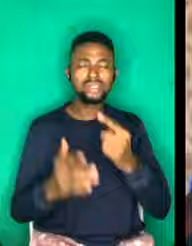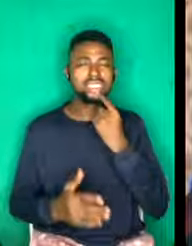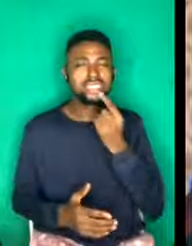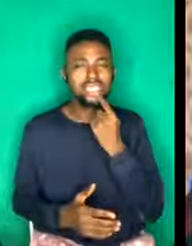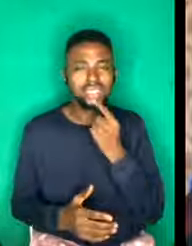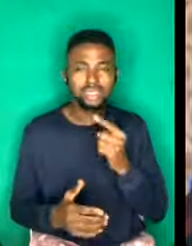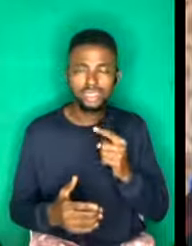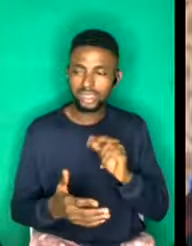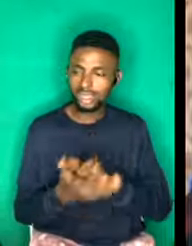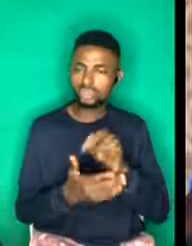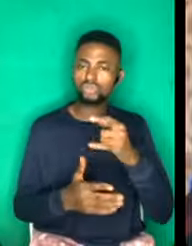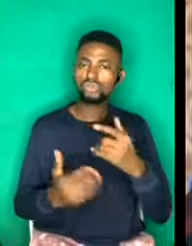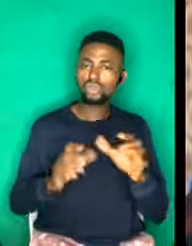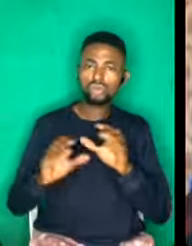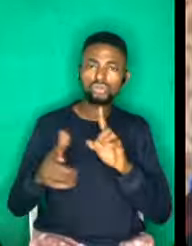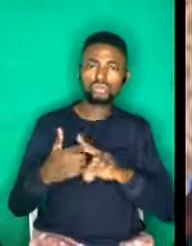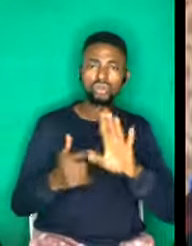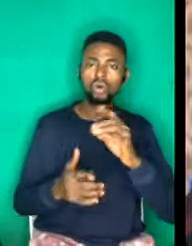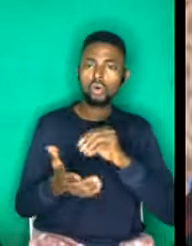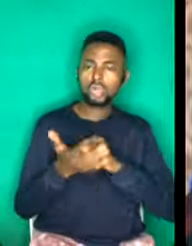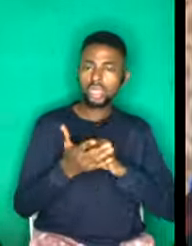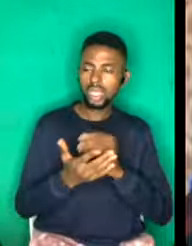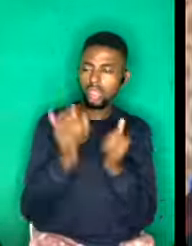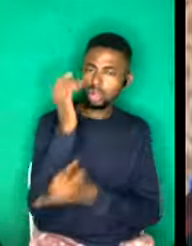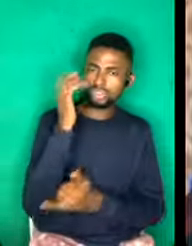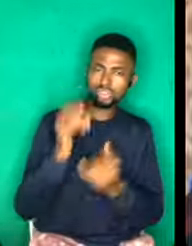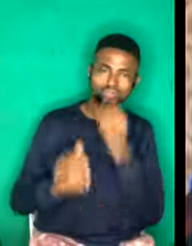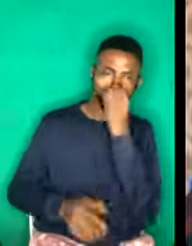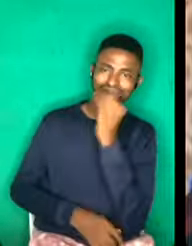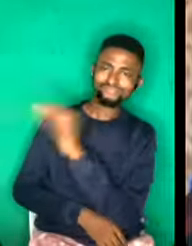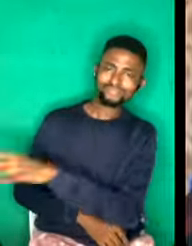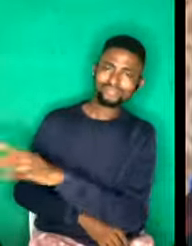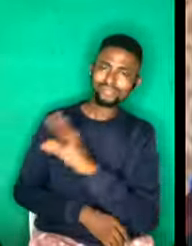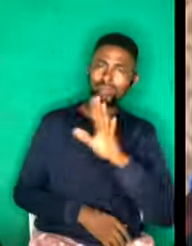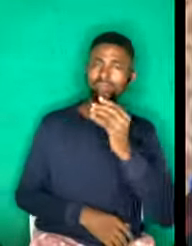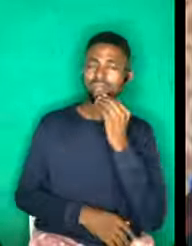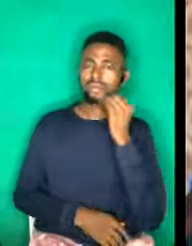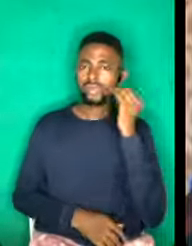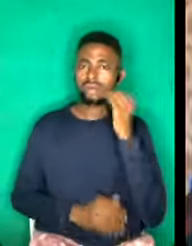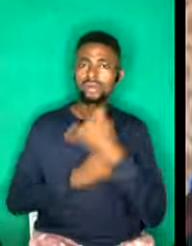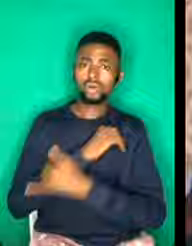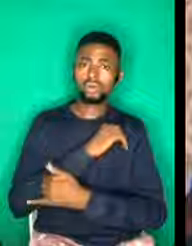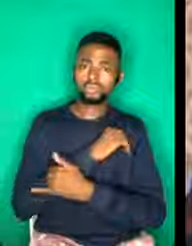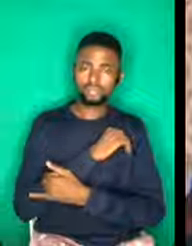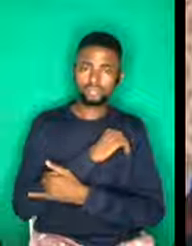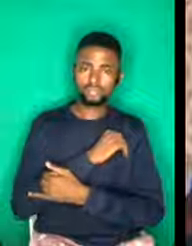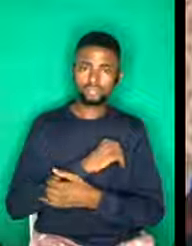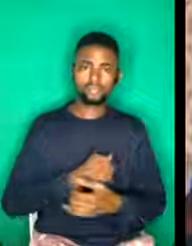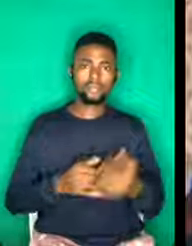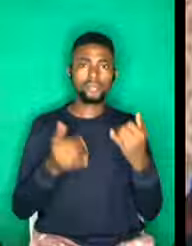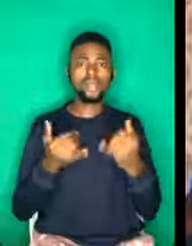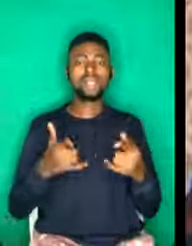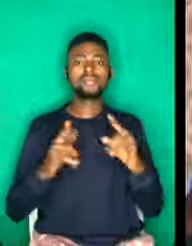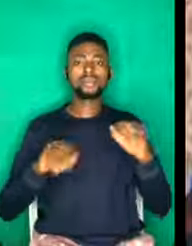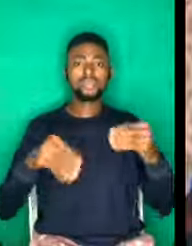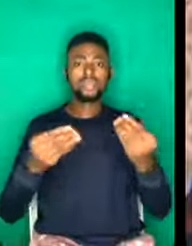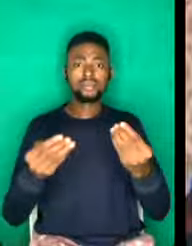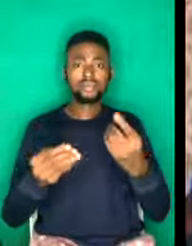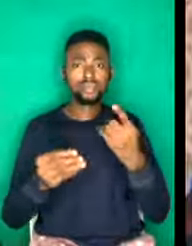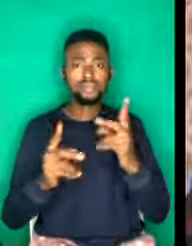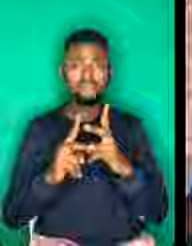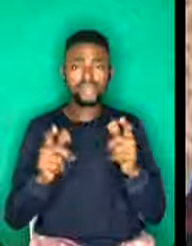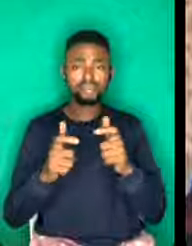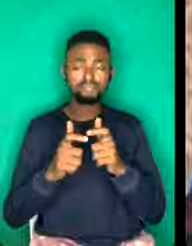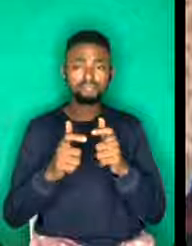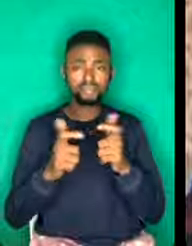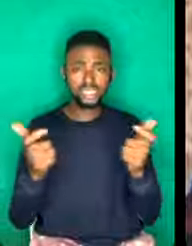own country, right, or your own home? In fact, let me give a very big shout out at this stage, right,